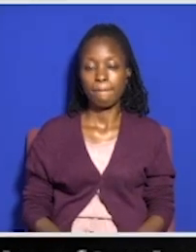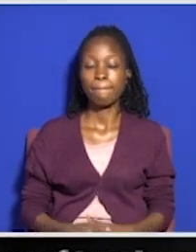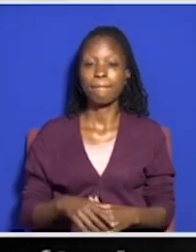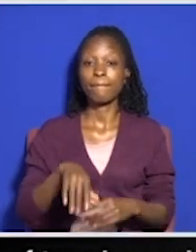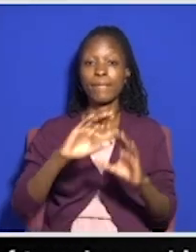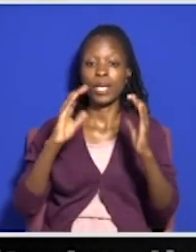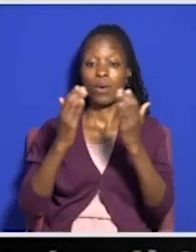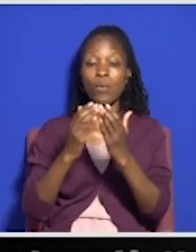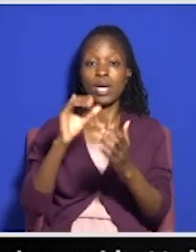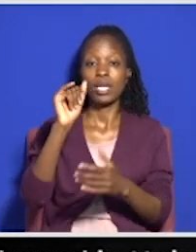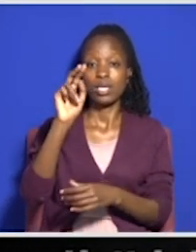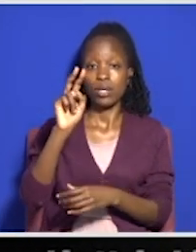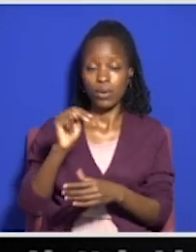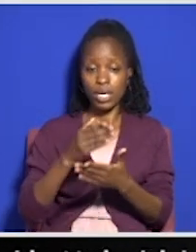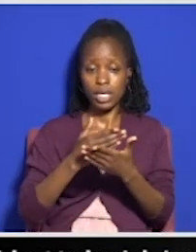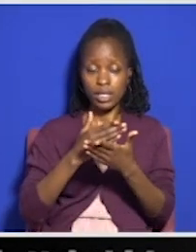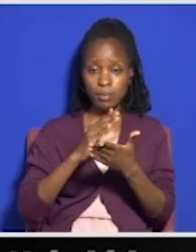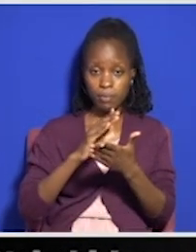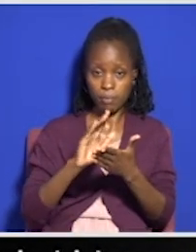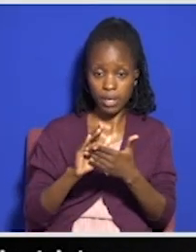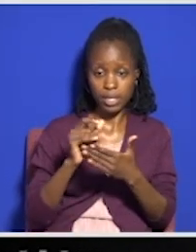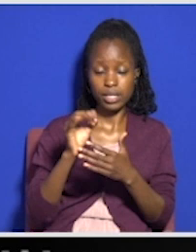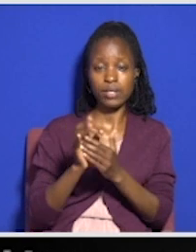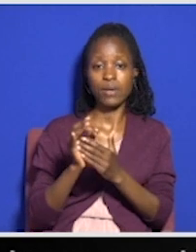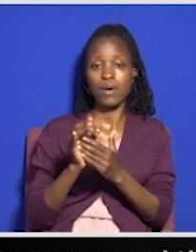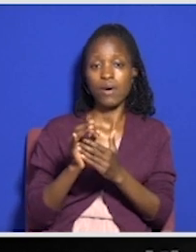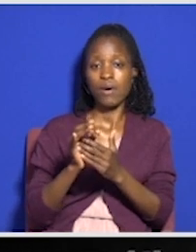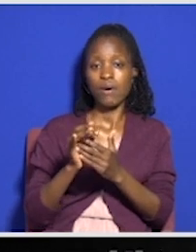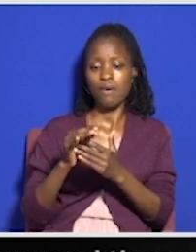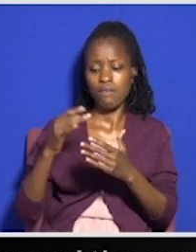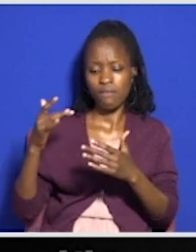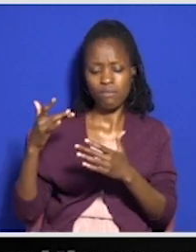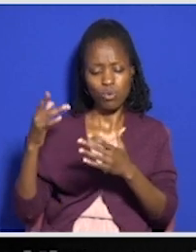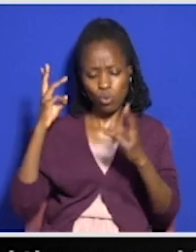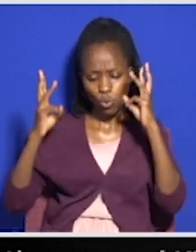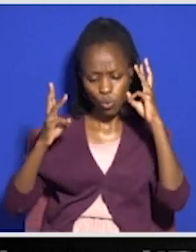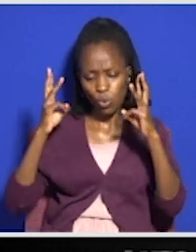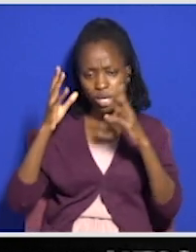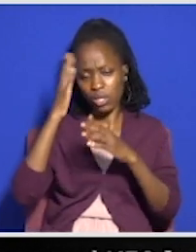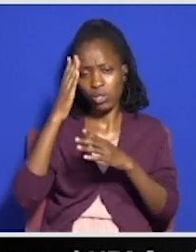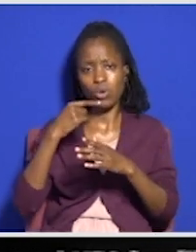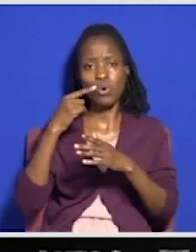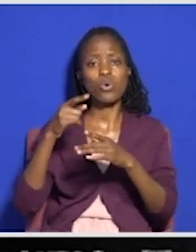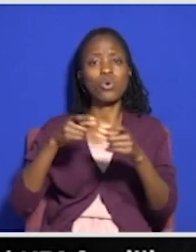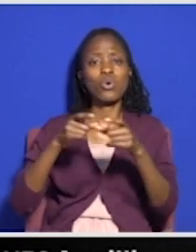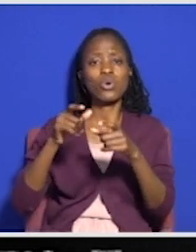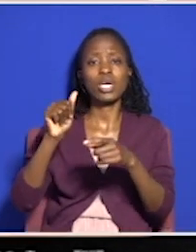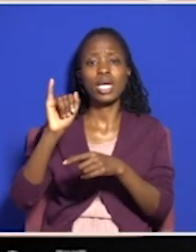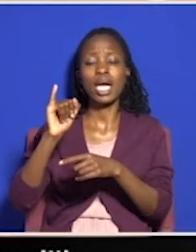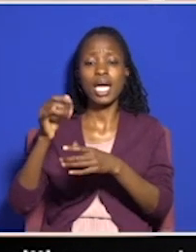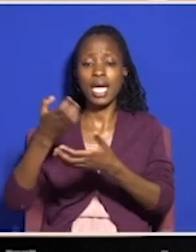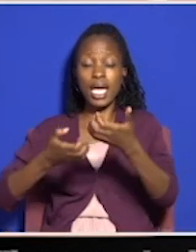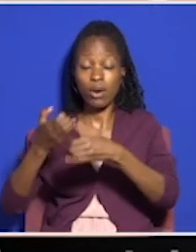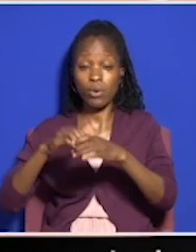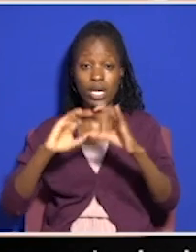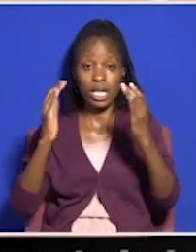WorldCoin is part of an artificial intelligence economic race to determine who controls the AI economy in the world.